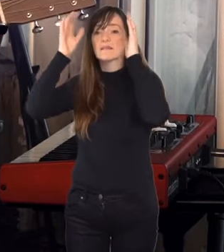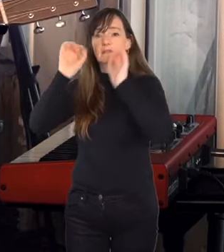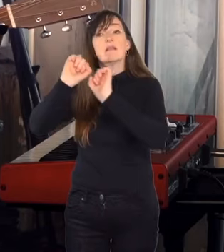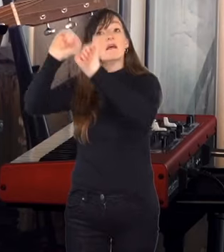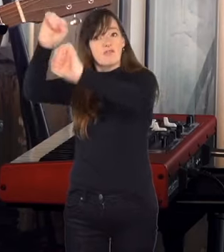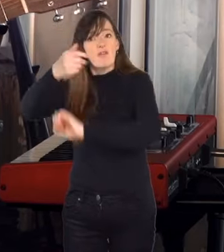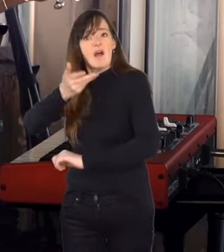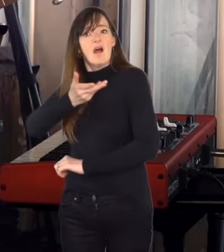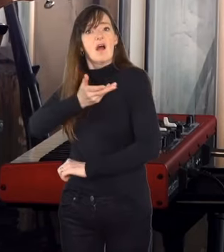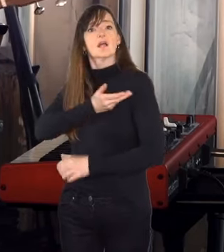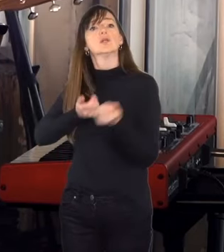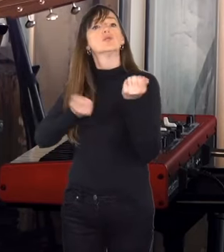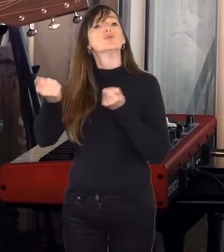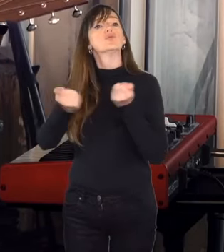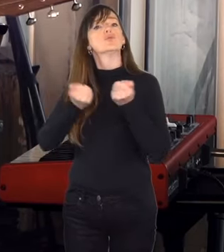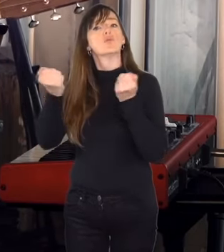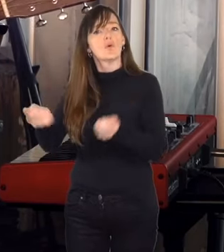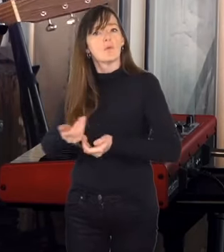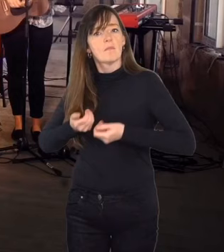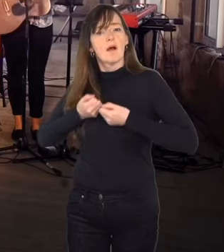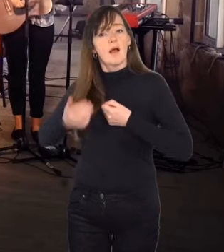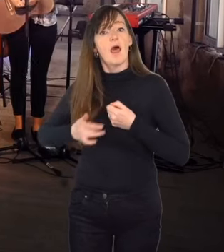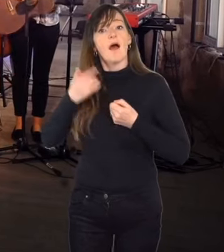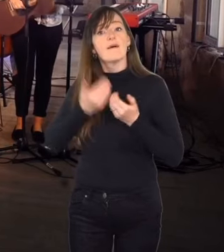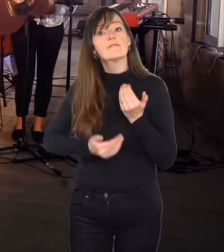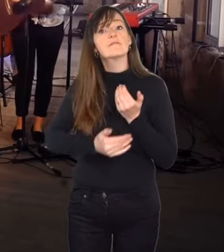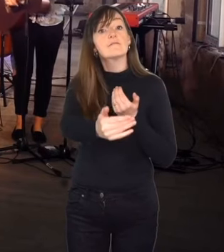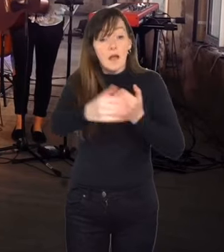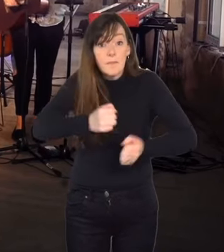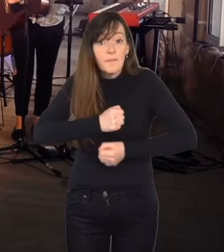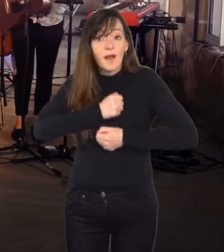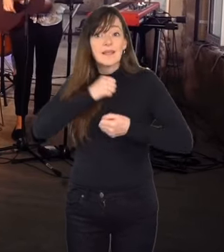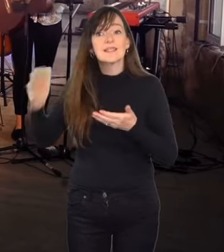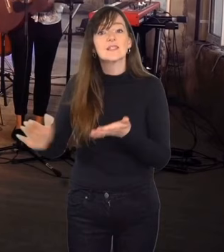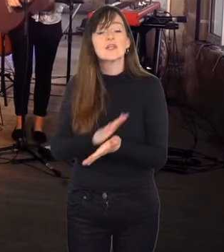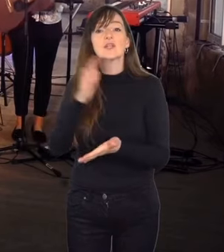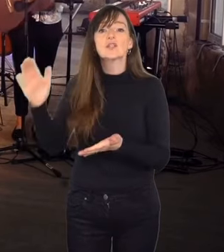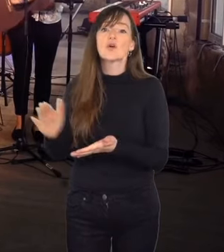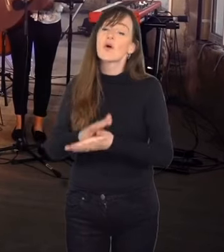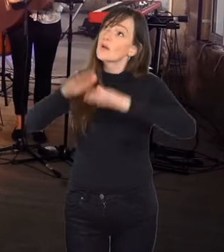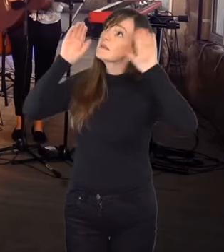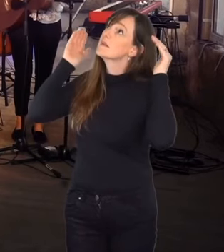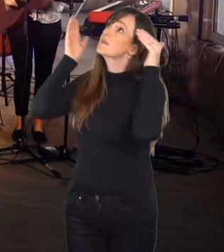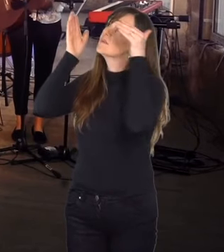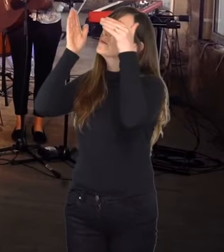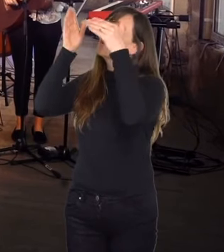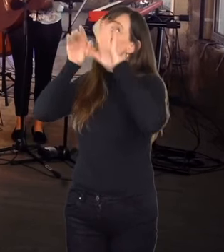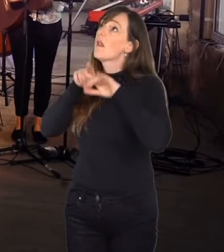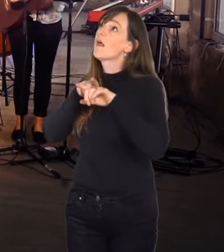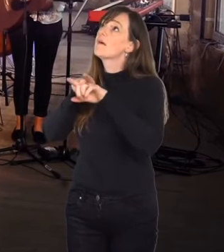His is the right to rule my life. Mine is the joy